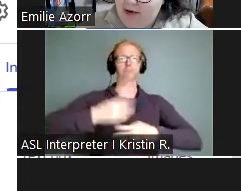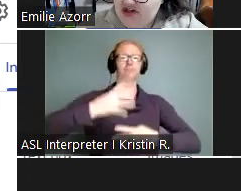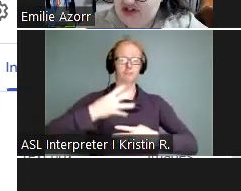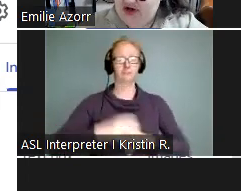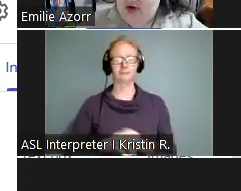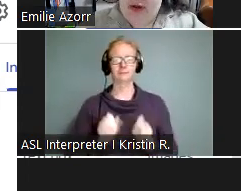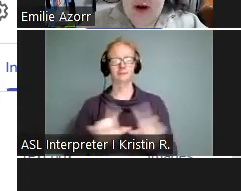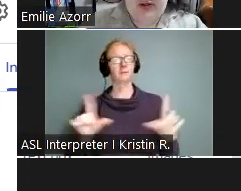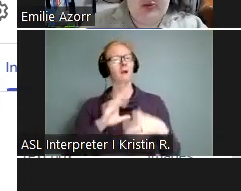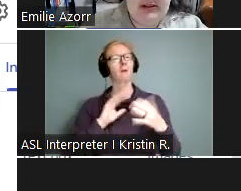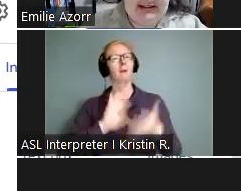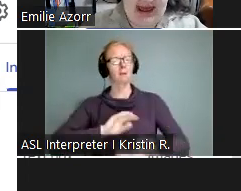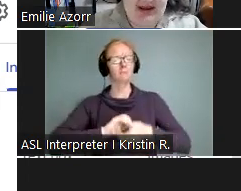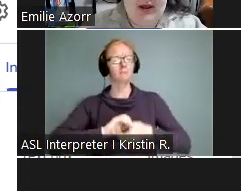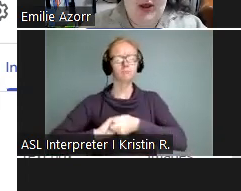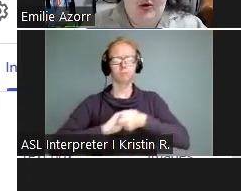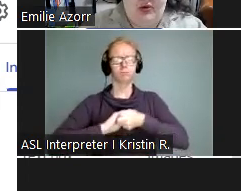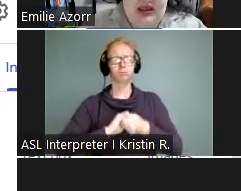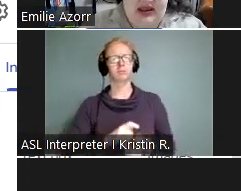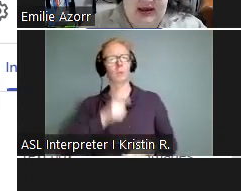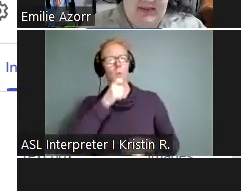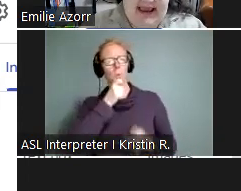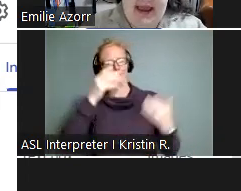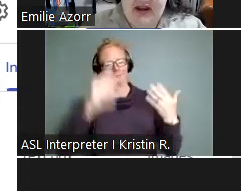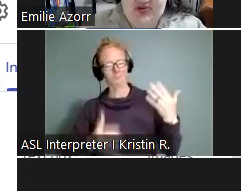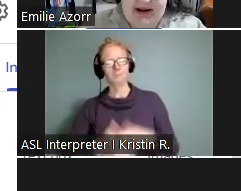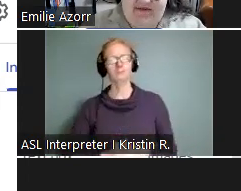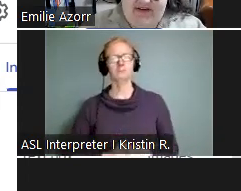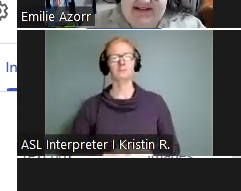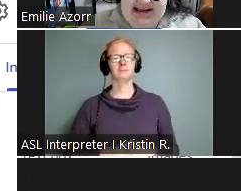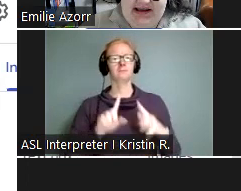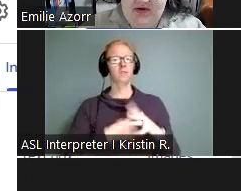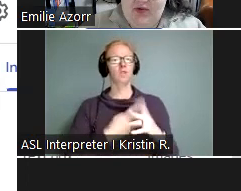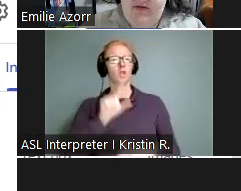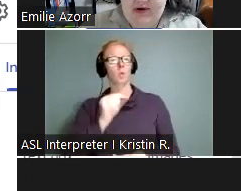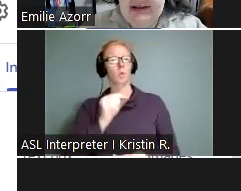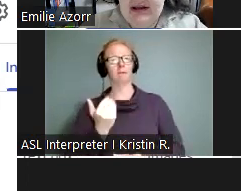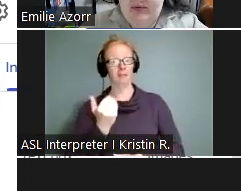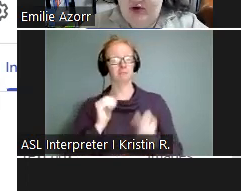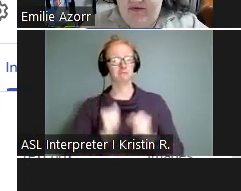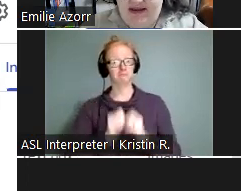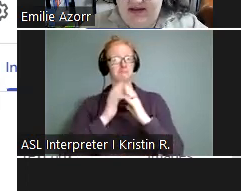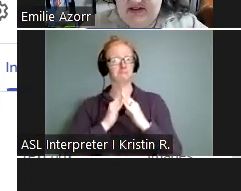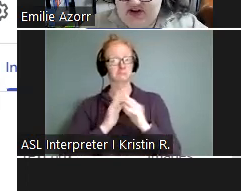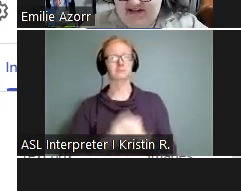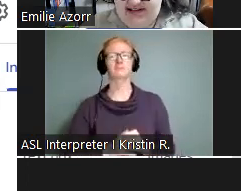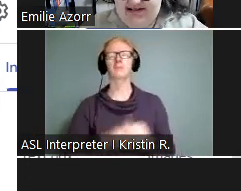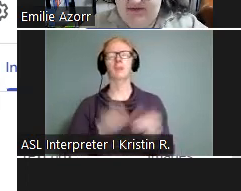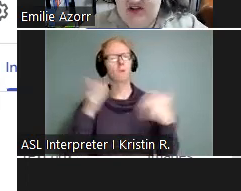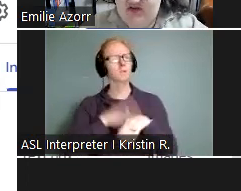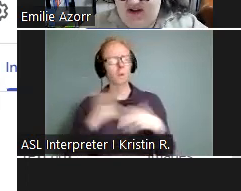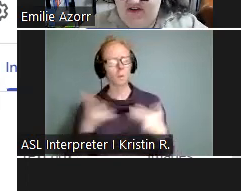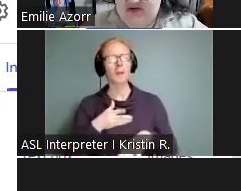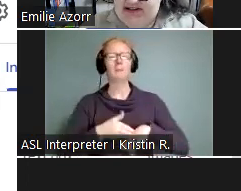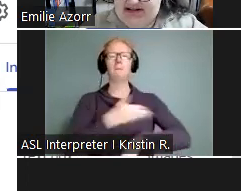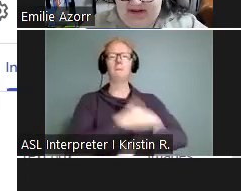our collaboration and who we are. So once again, we began in 2015. We focus on improving the service